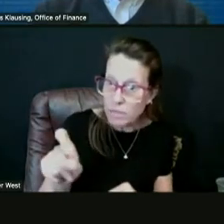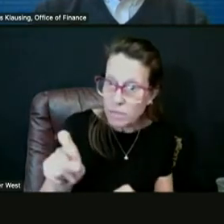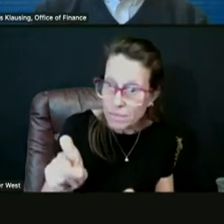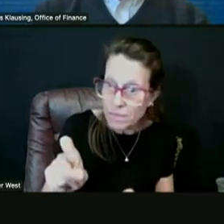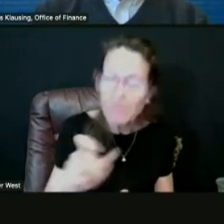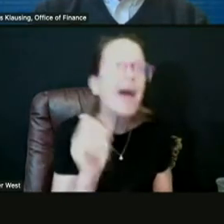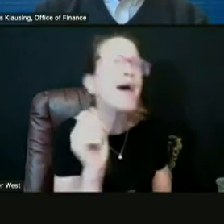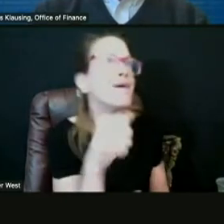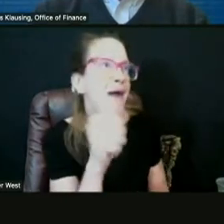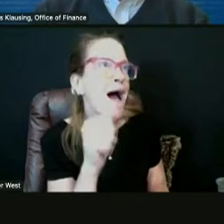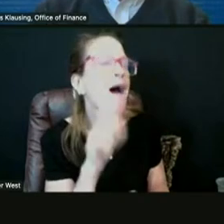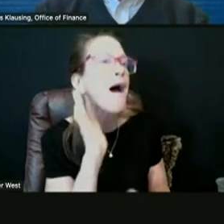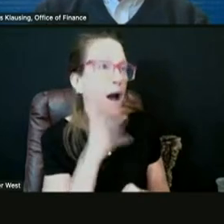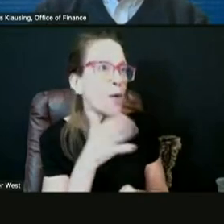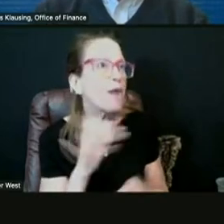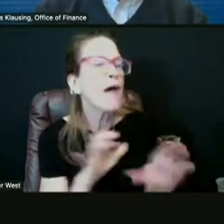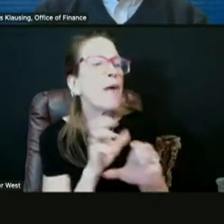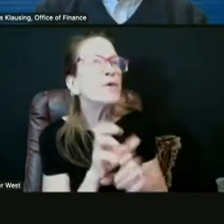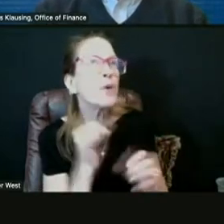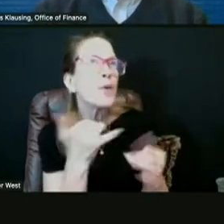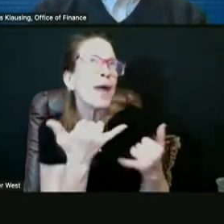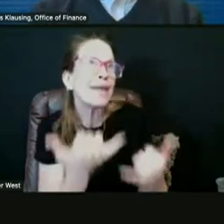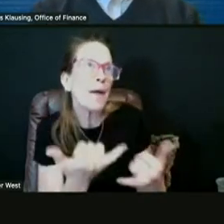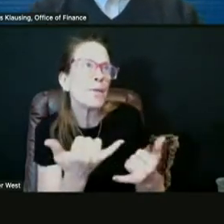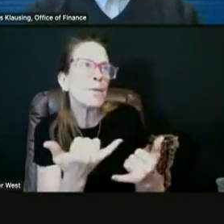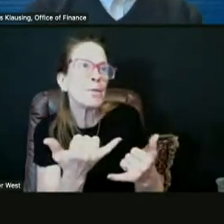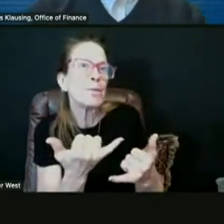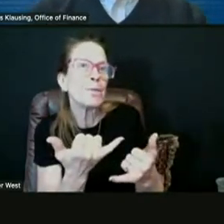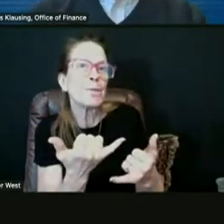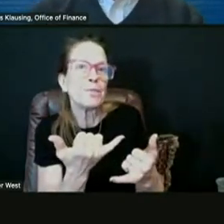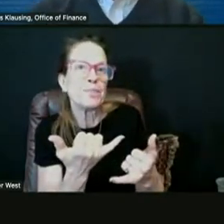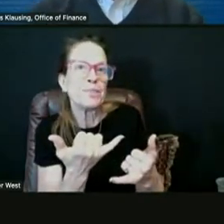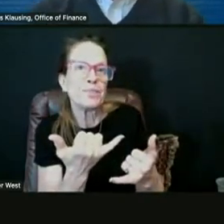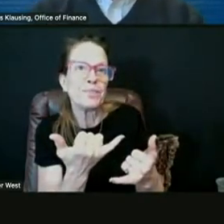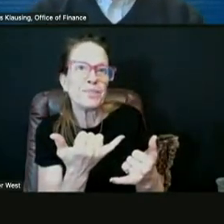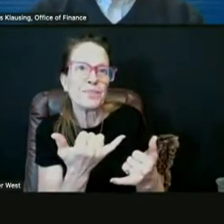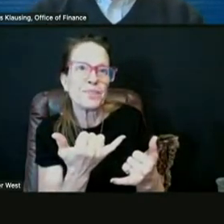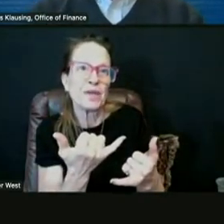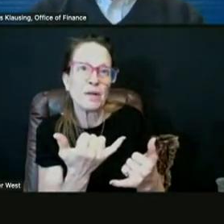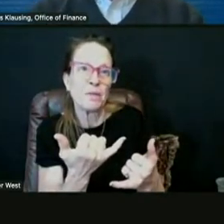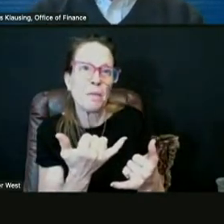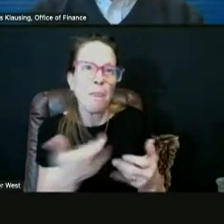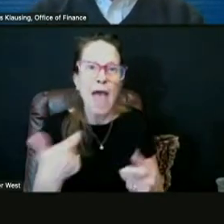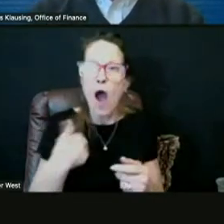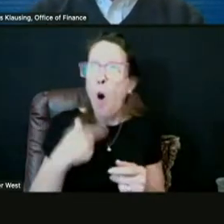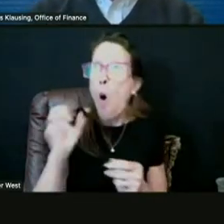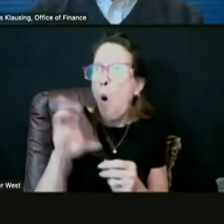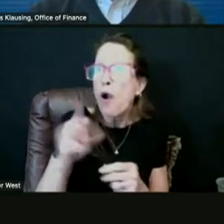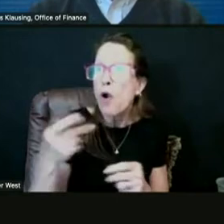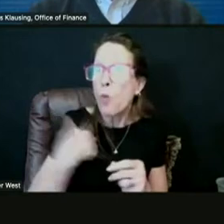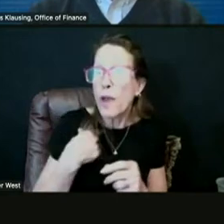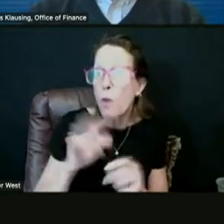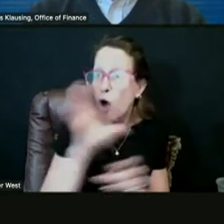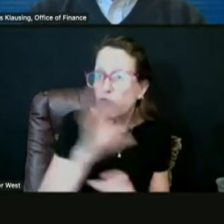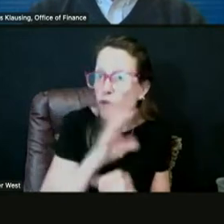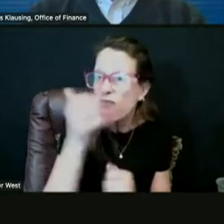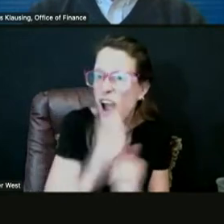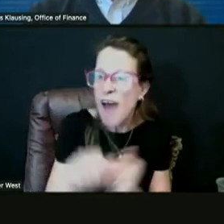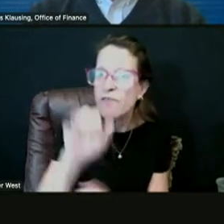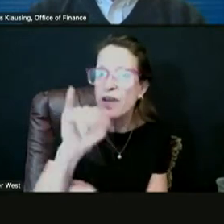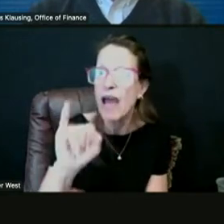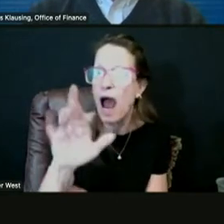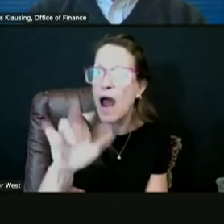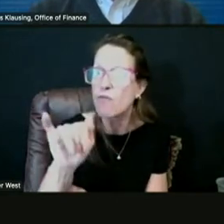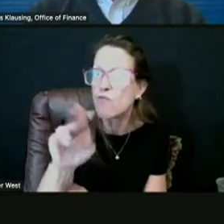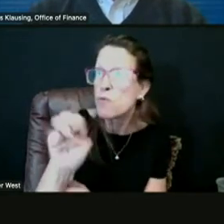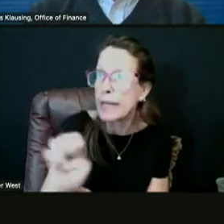Yeah, I'm going to do it right now. Or either we're going to look for every Irene at Sligo Creek tomorrow until we find